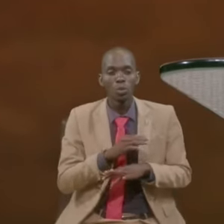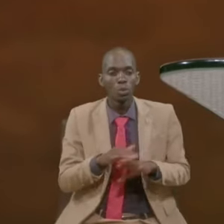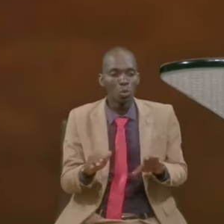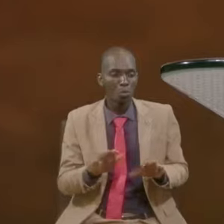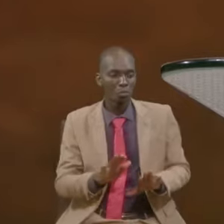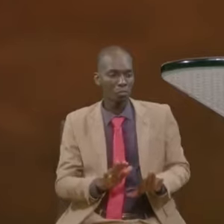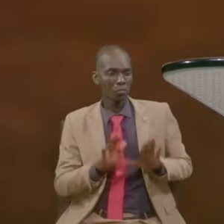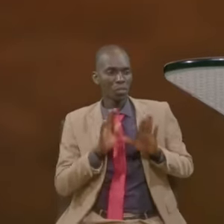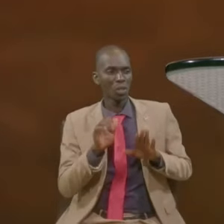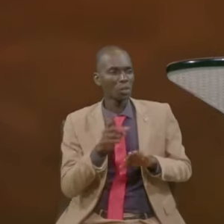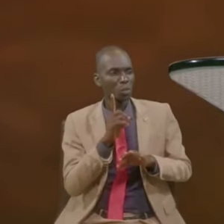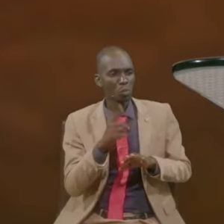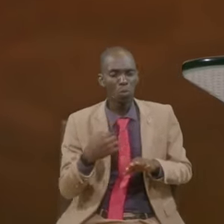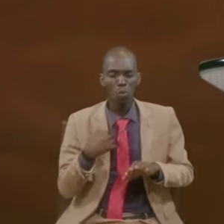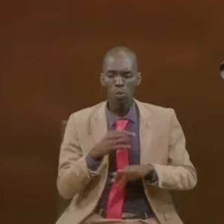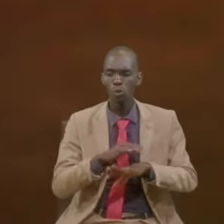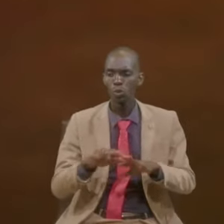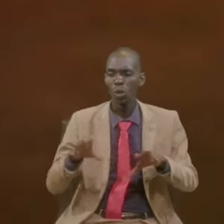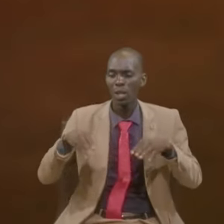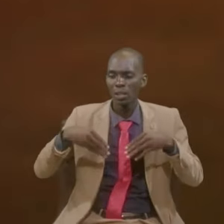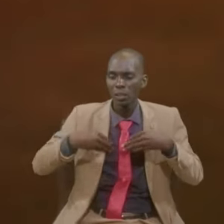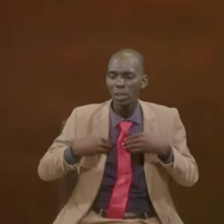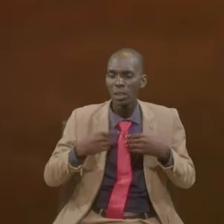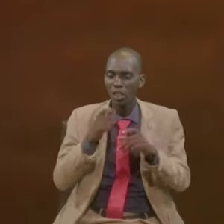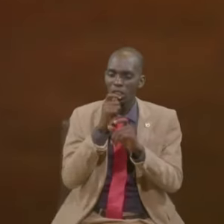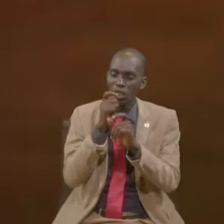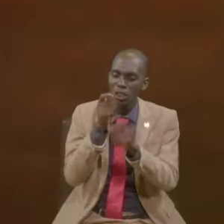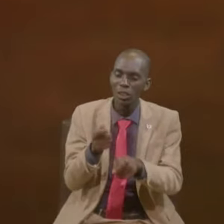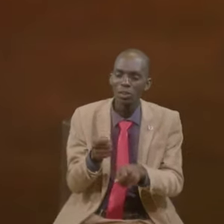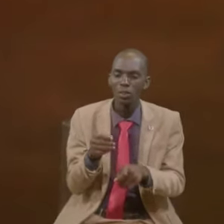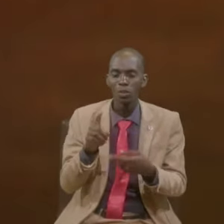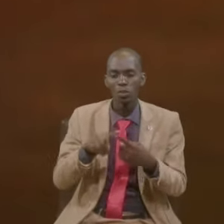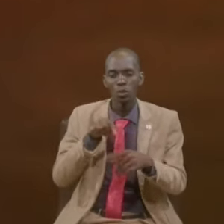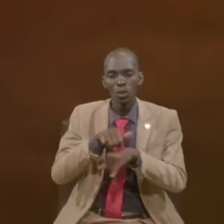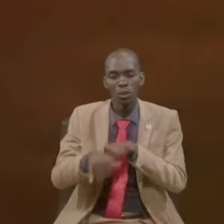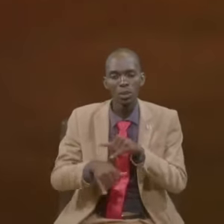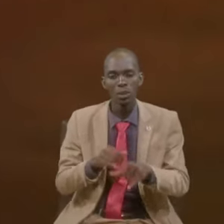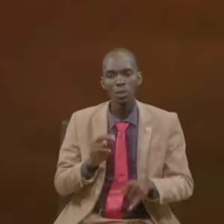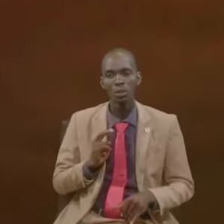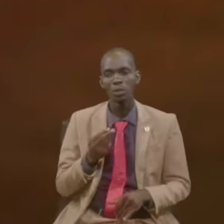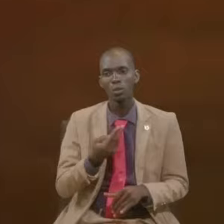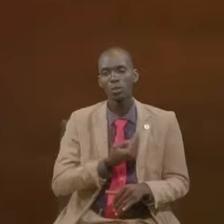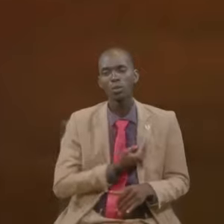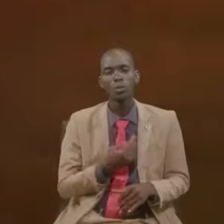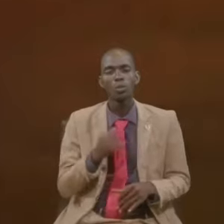take bribes. We don't do something for people who are, that is so